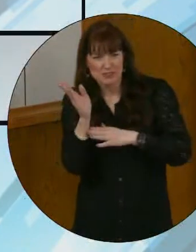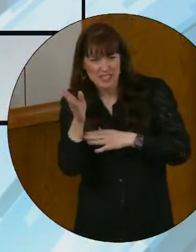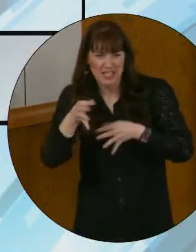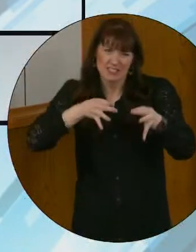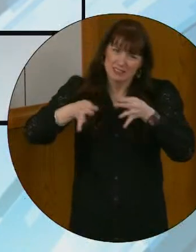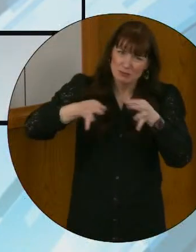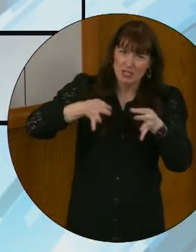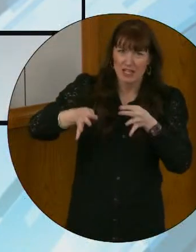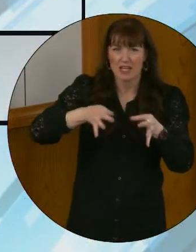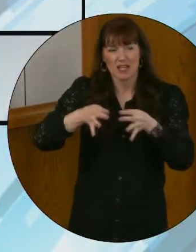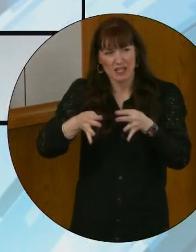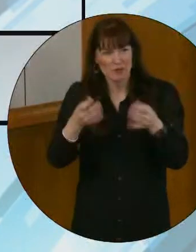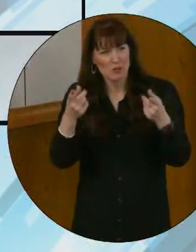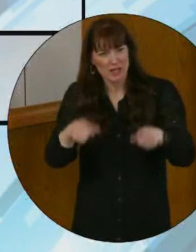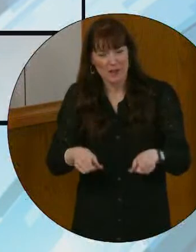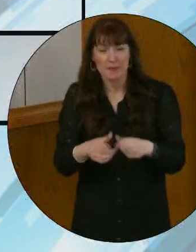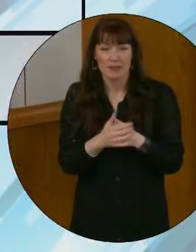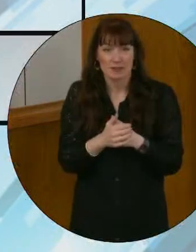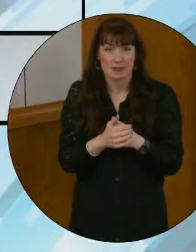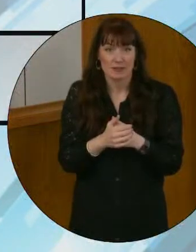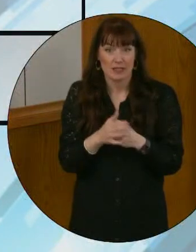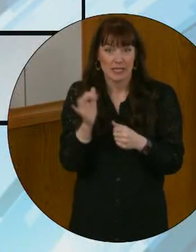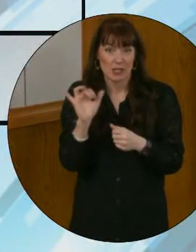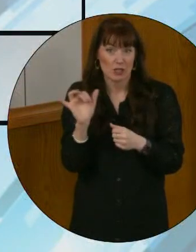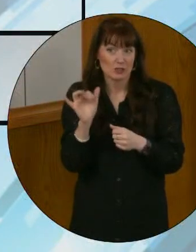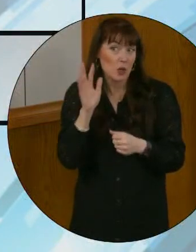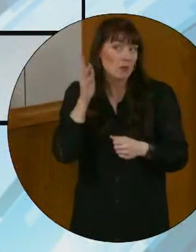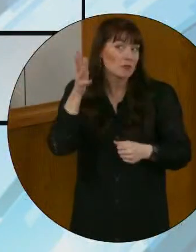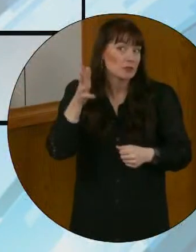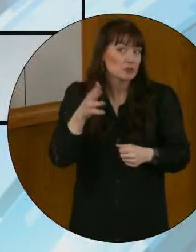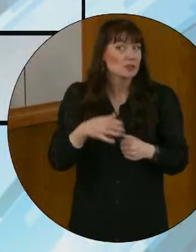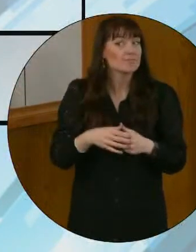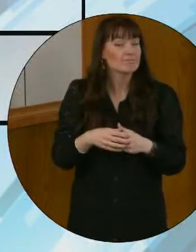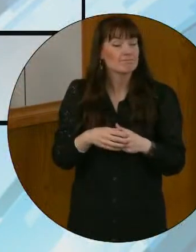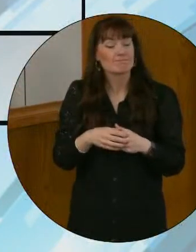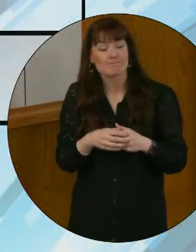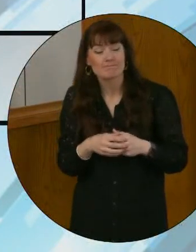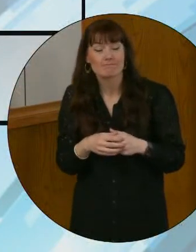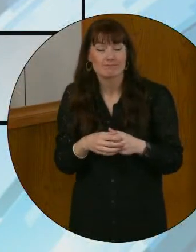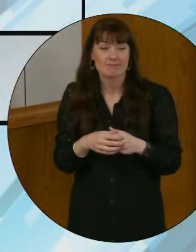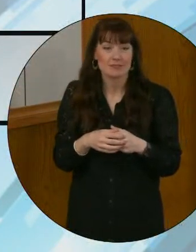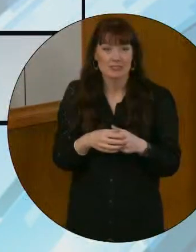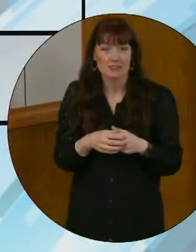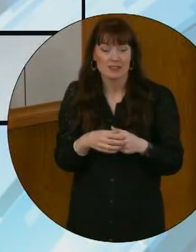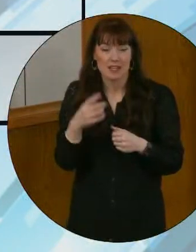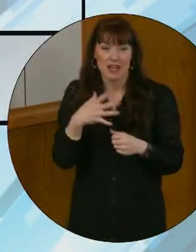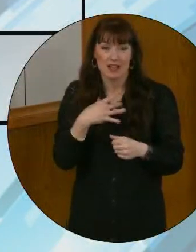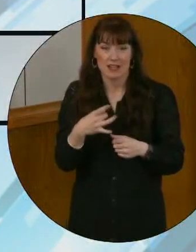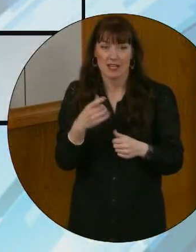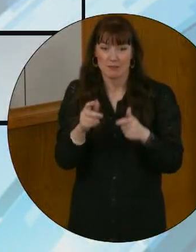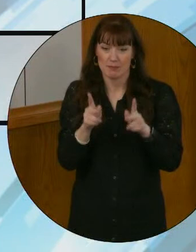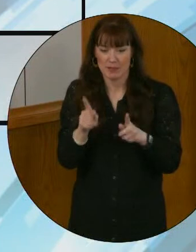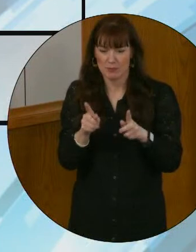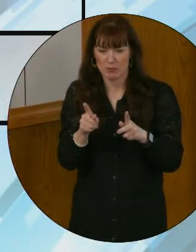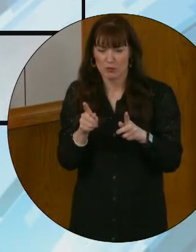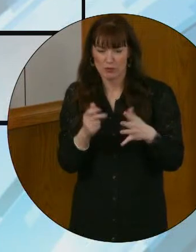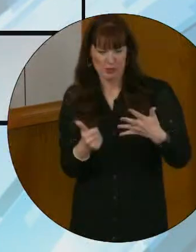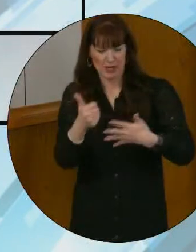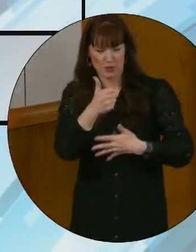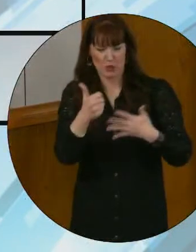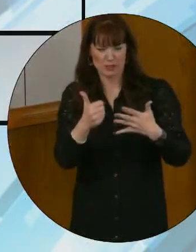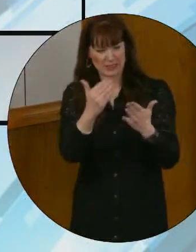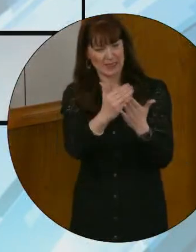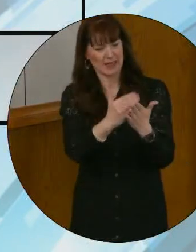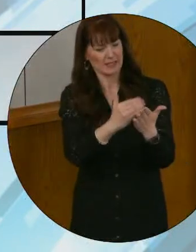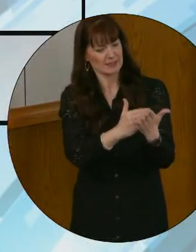And taking a look forward, I did like how folks prioritize things. Obviously,